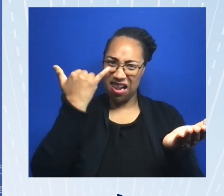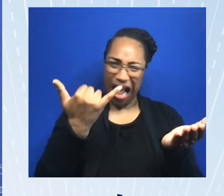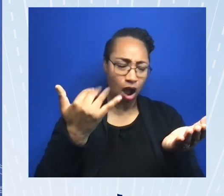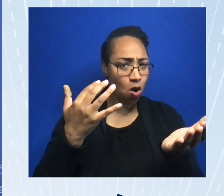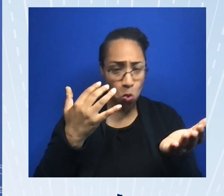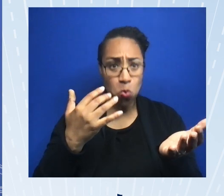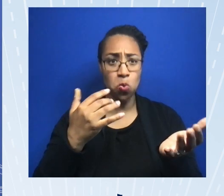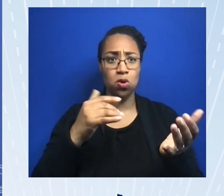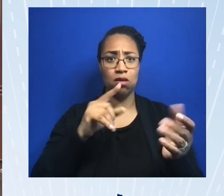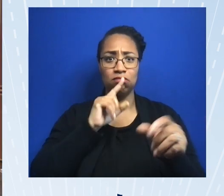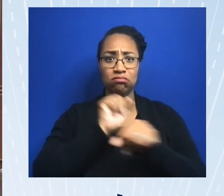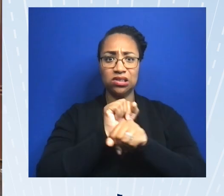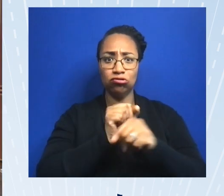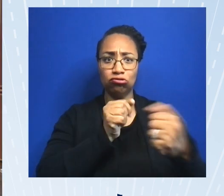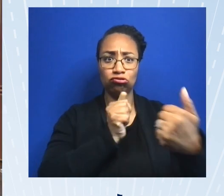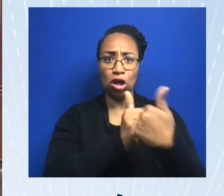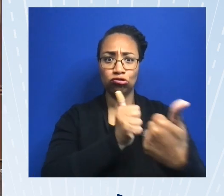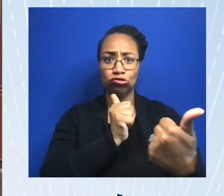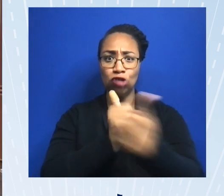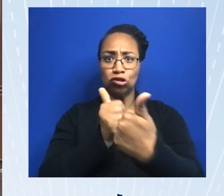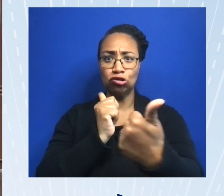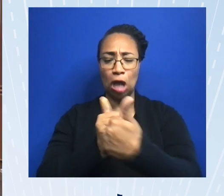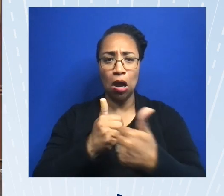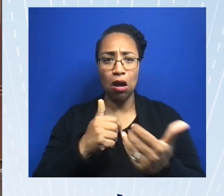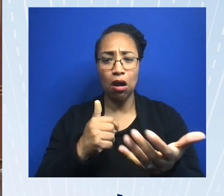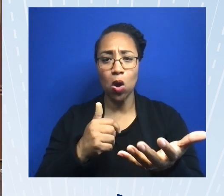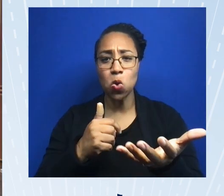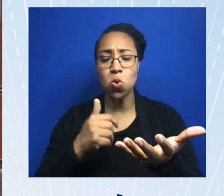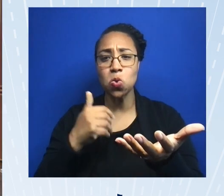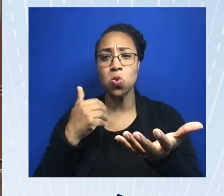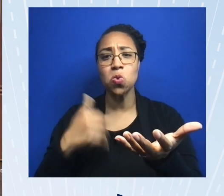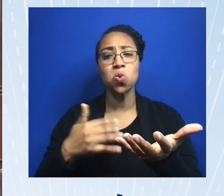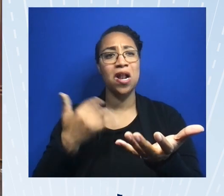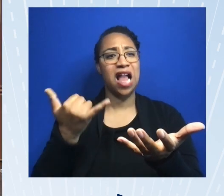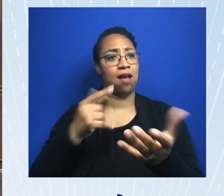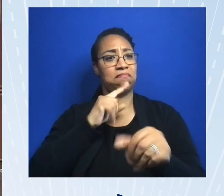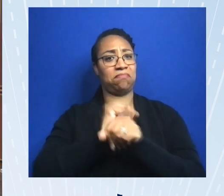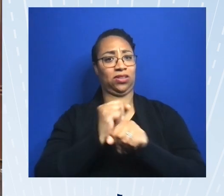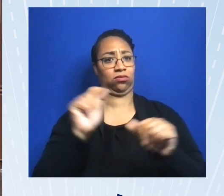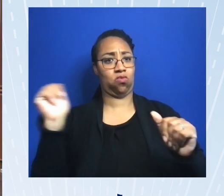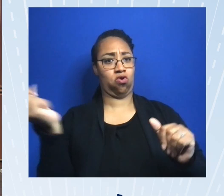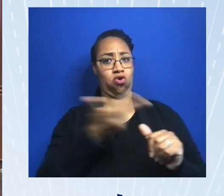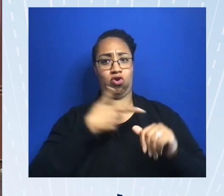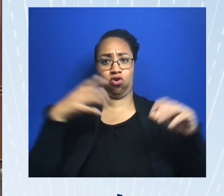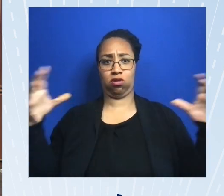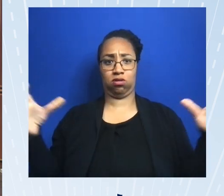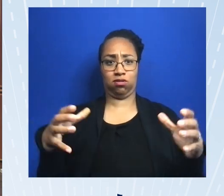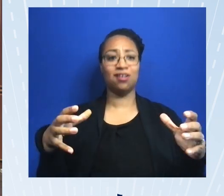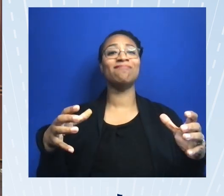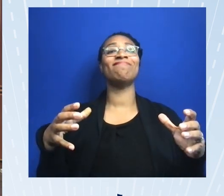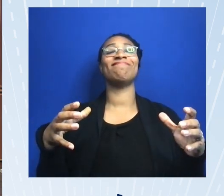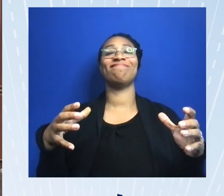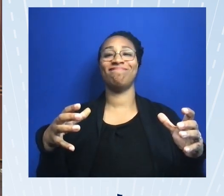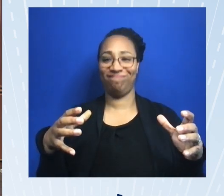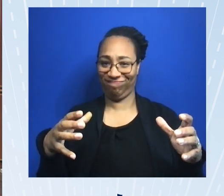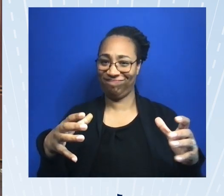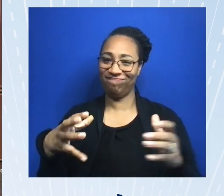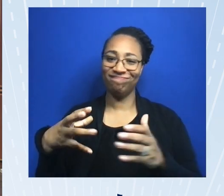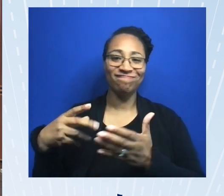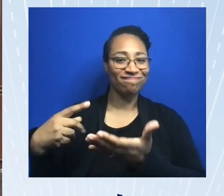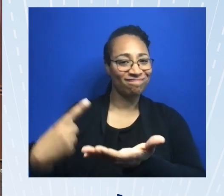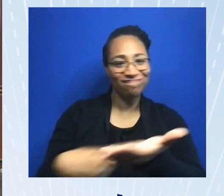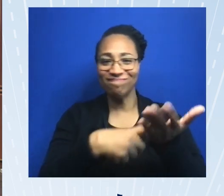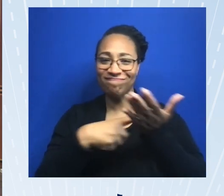my colleagues, Ambassador Susan Rice, Ambassador Deborah Lipstadt, and Homeland Security Advisor Dr. Liz